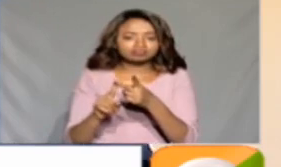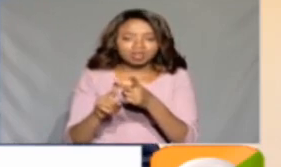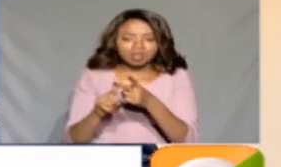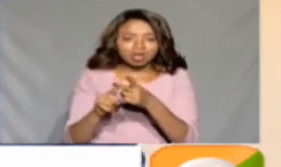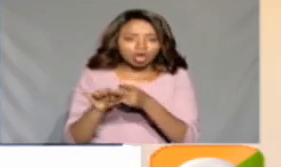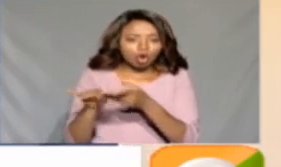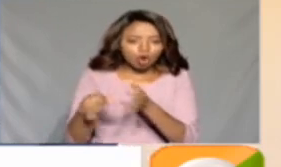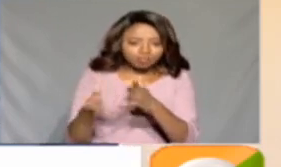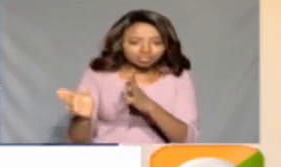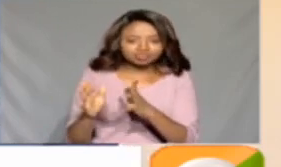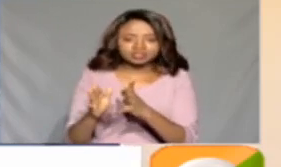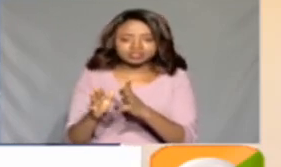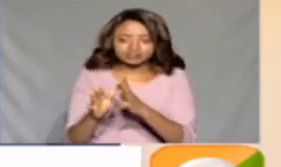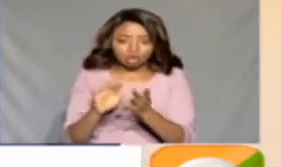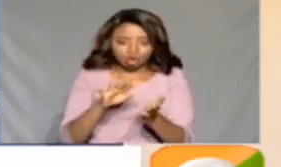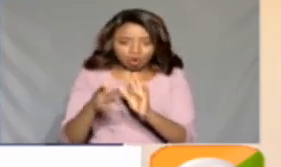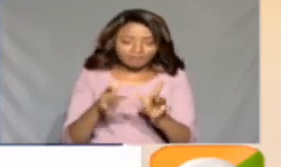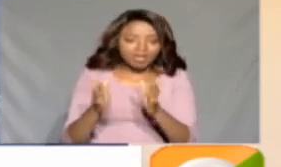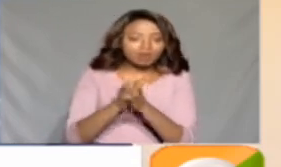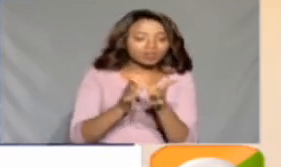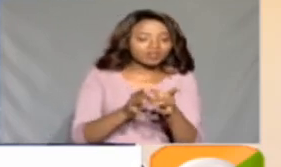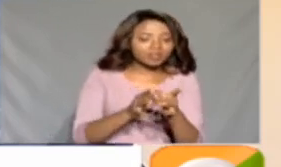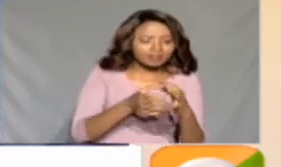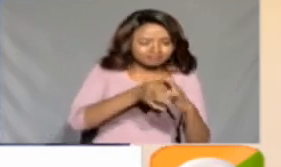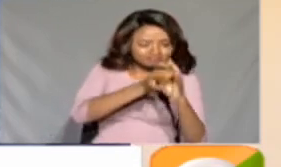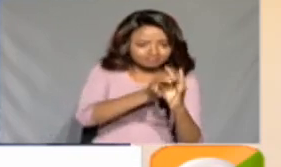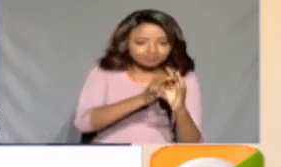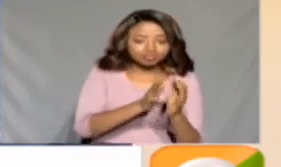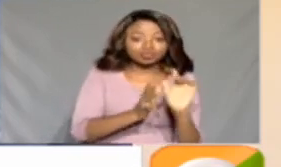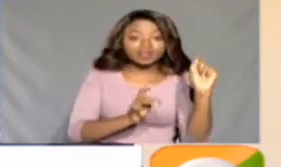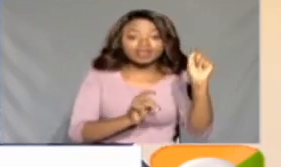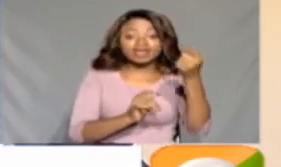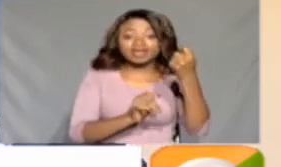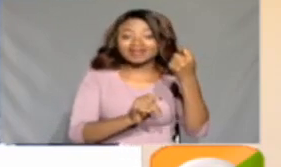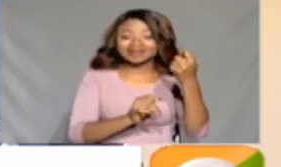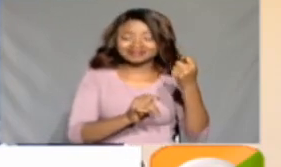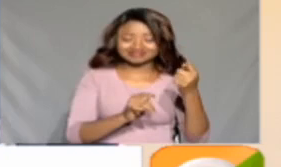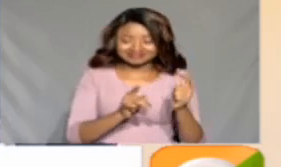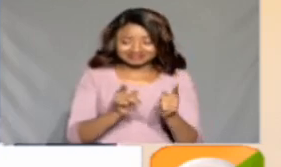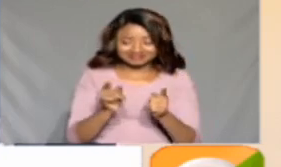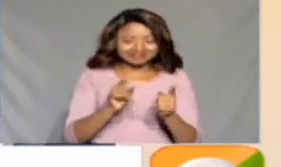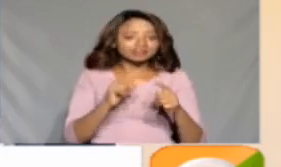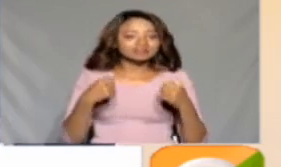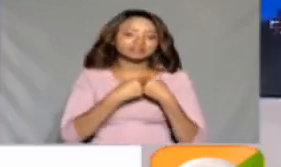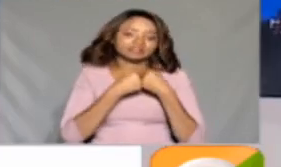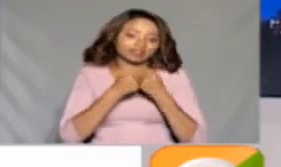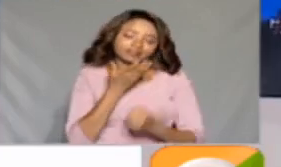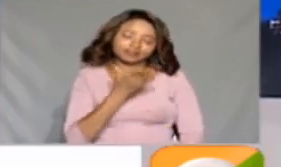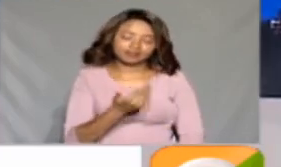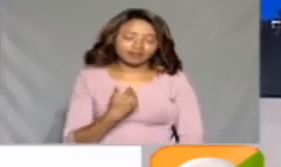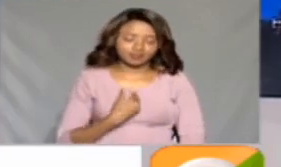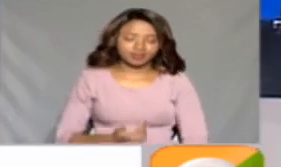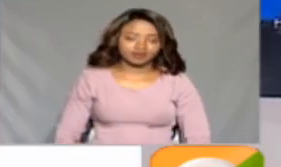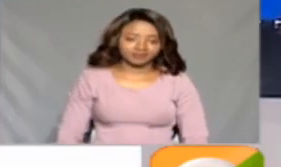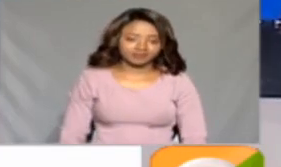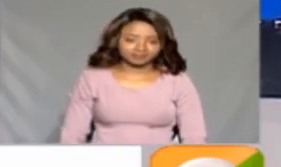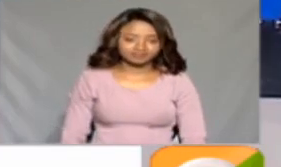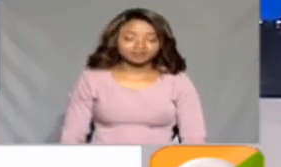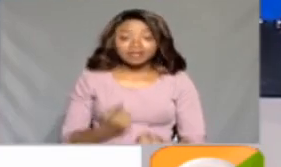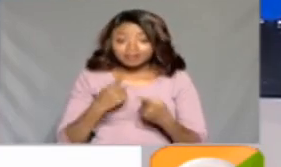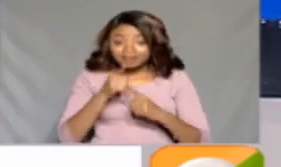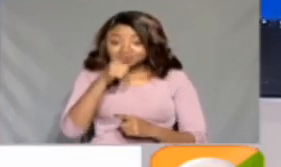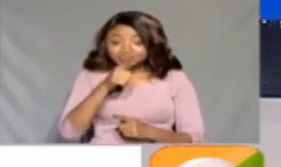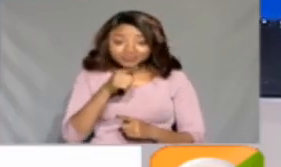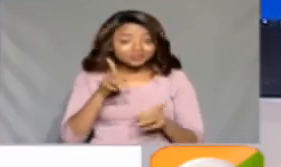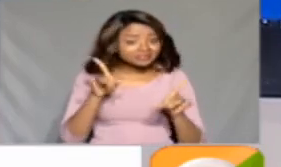positions vis-a-vis loyalty to the Kenyan nation. Those are challenges that we are facing. That's fine. You're still the Secretary General